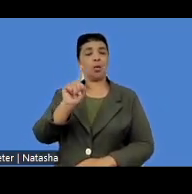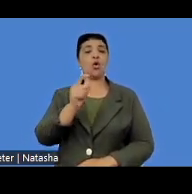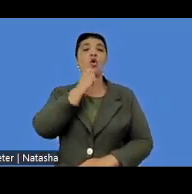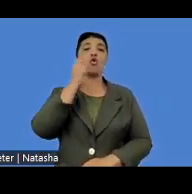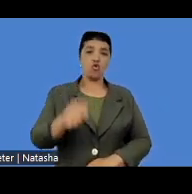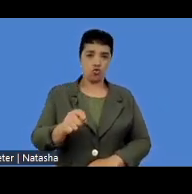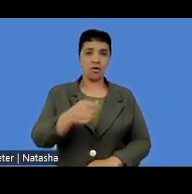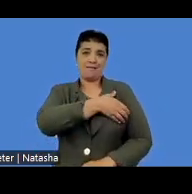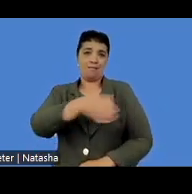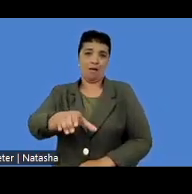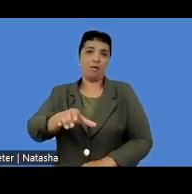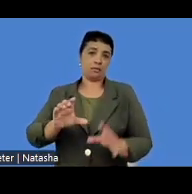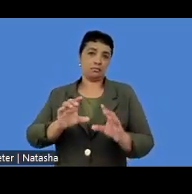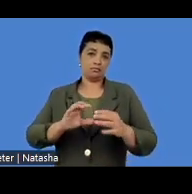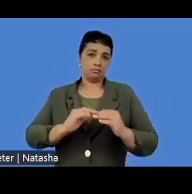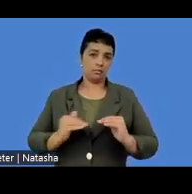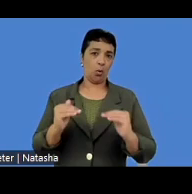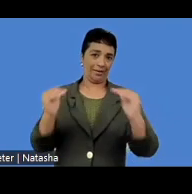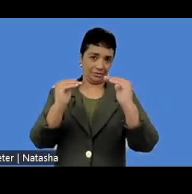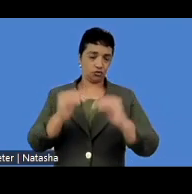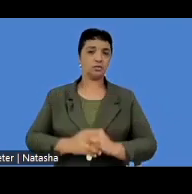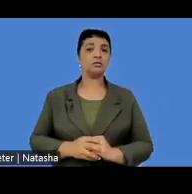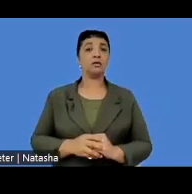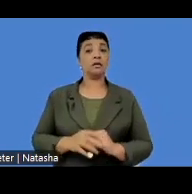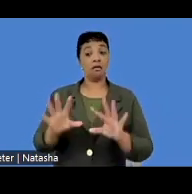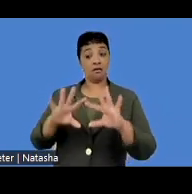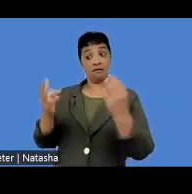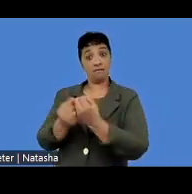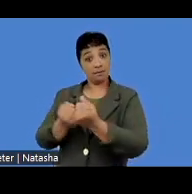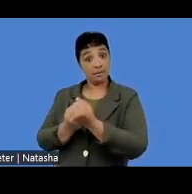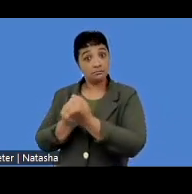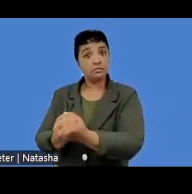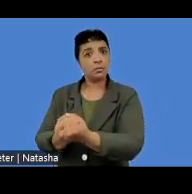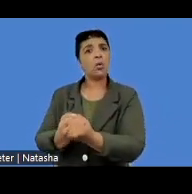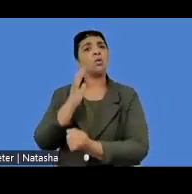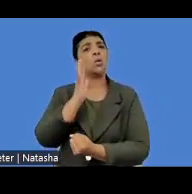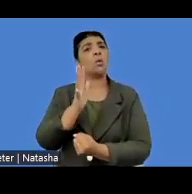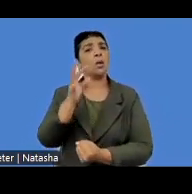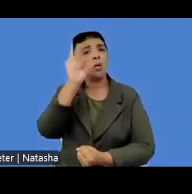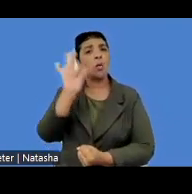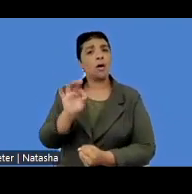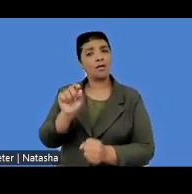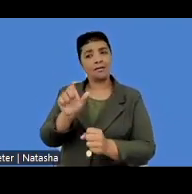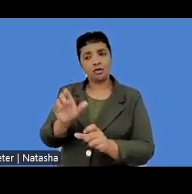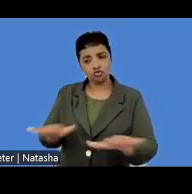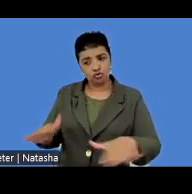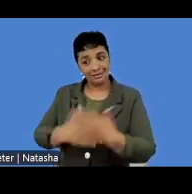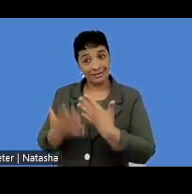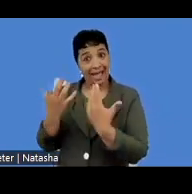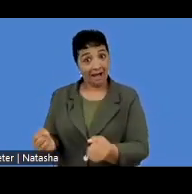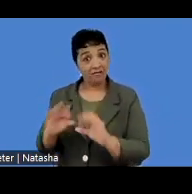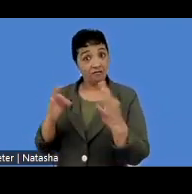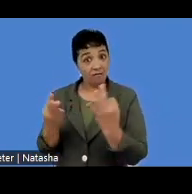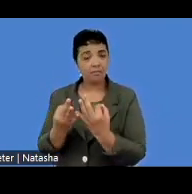support families who will take care under the children with disabilities. We are trying to